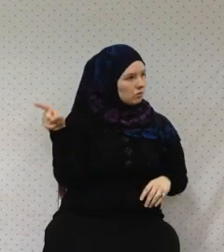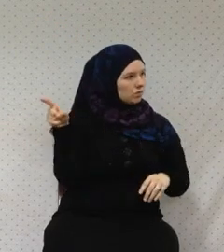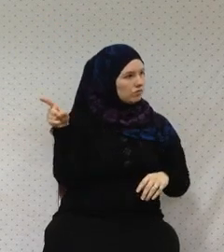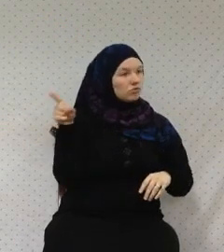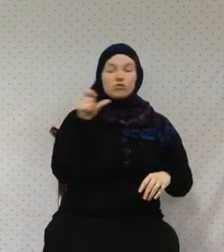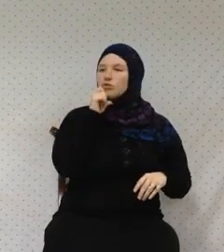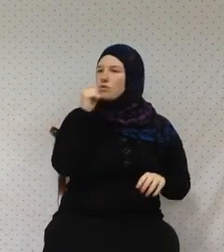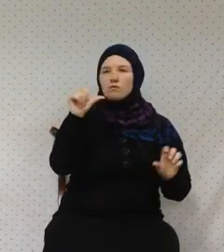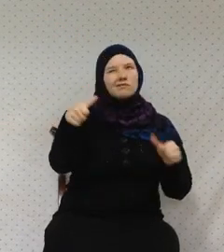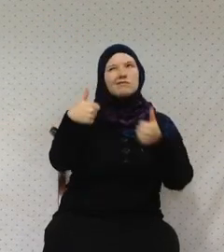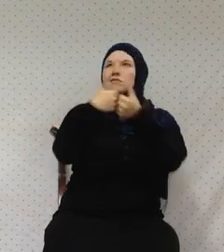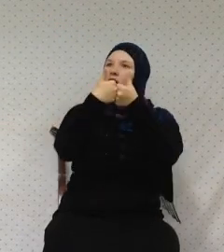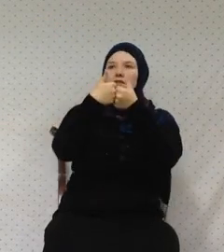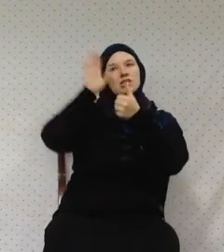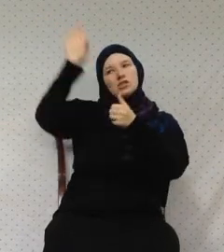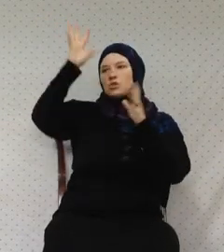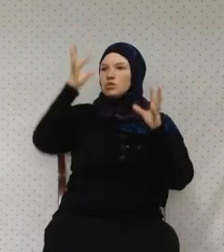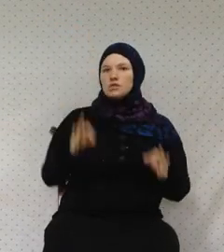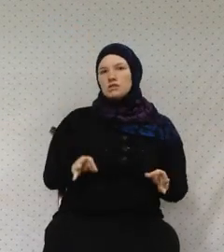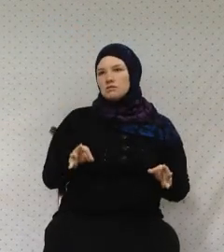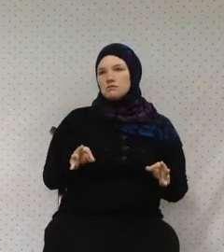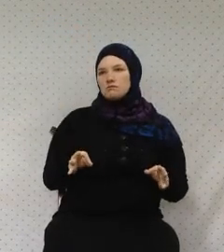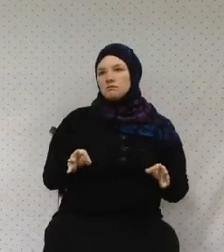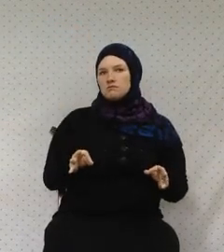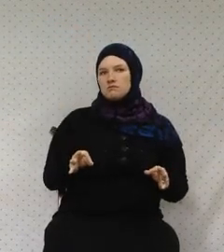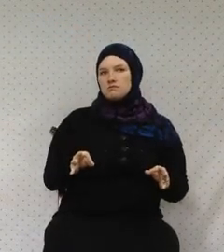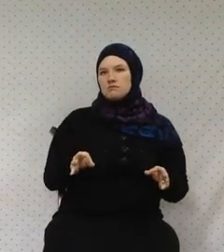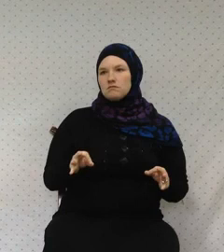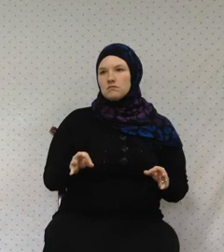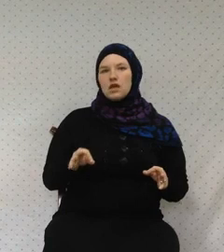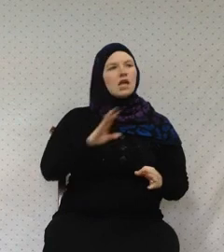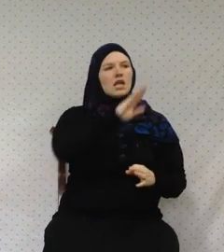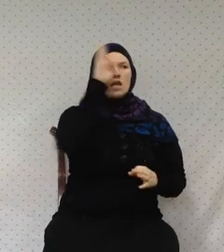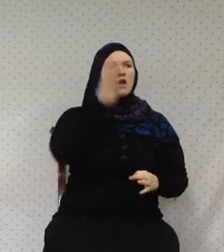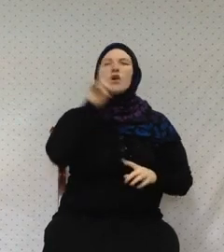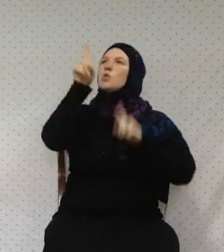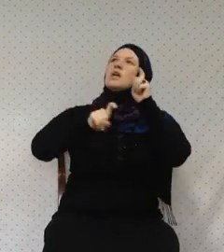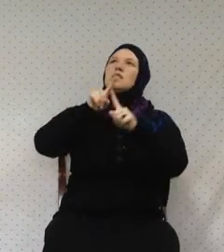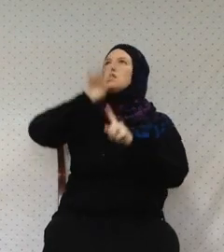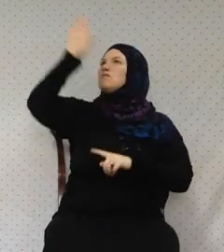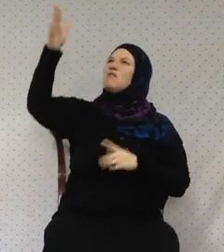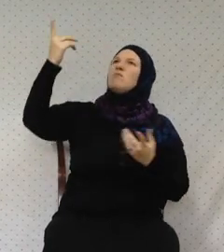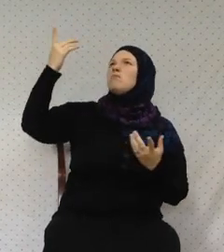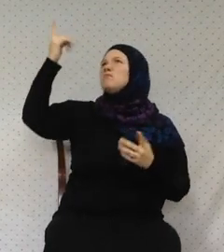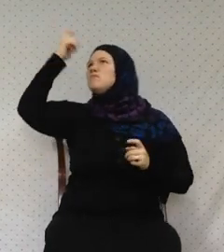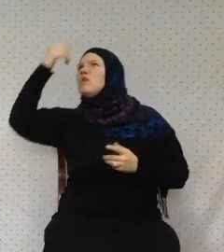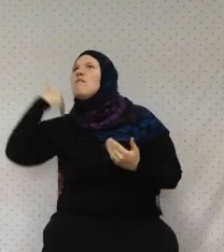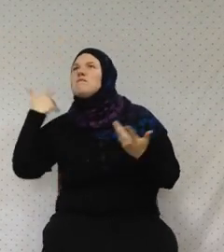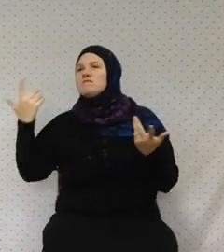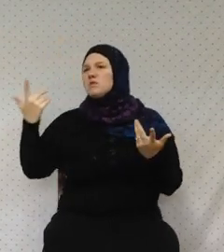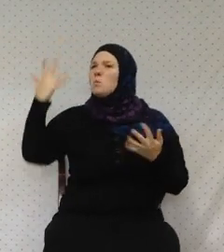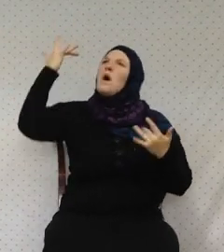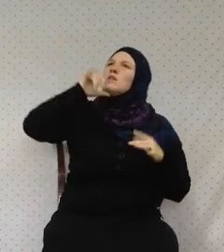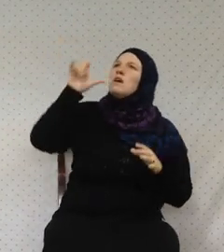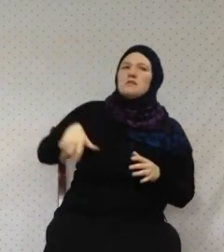not to challenge His choices, not to question His knowledge, not to question His wisdom,